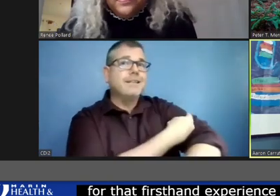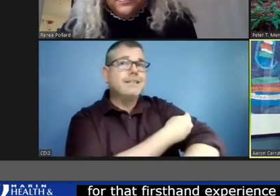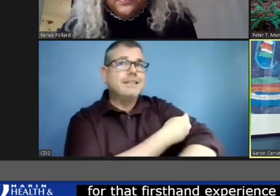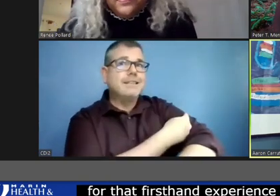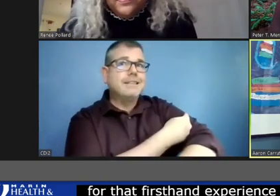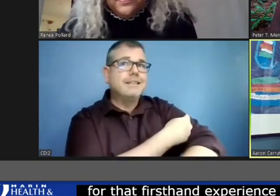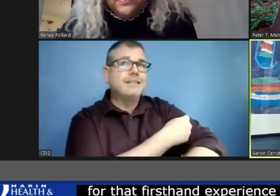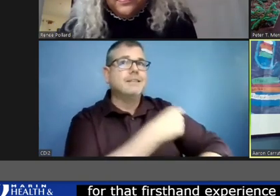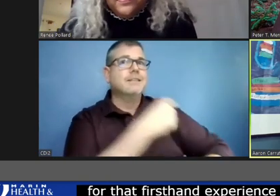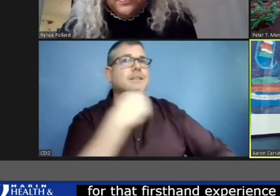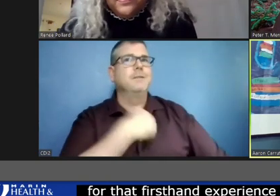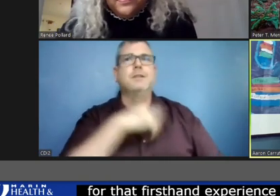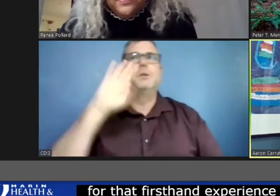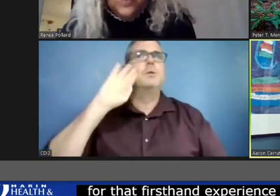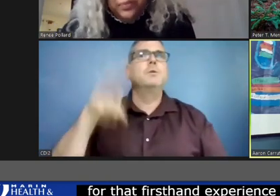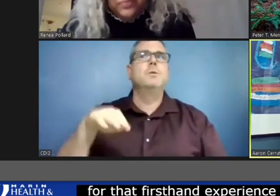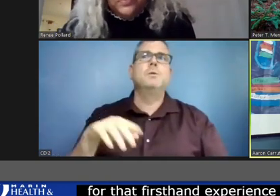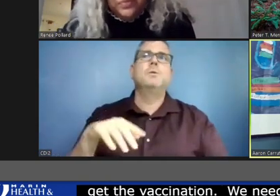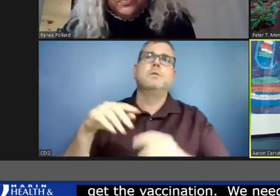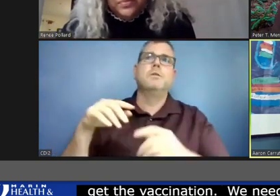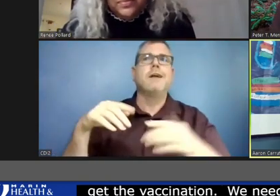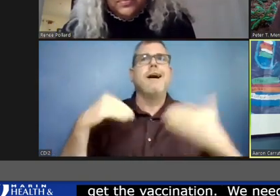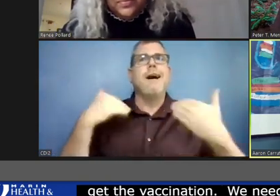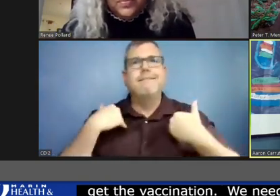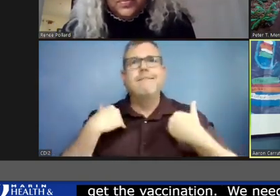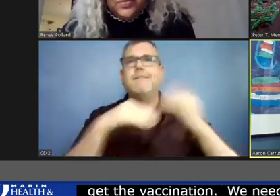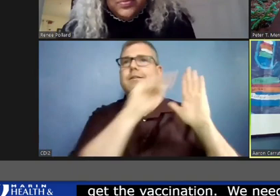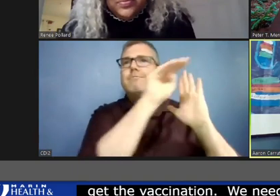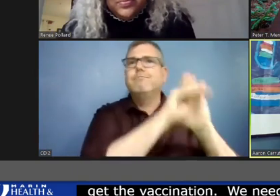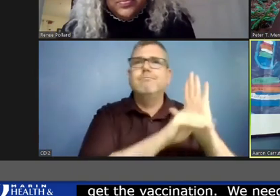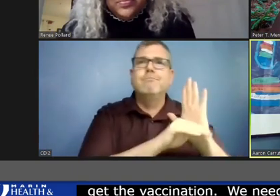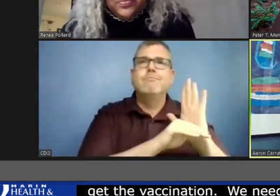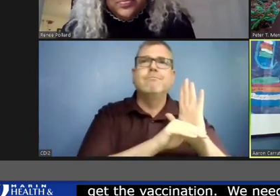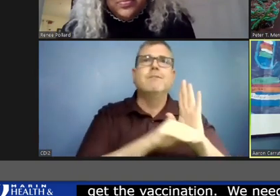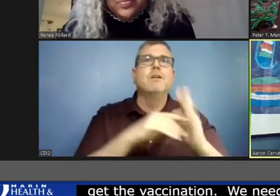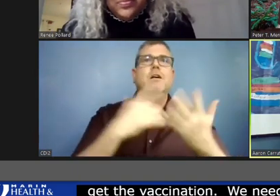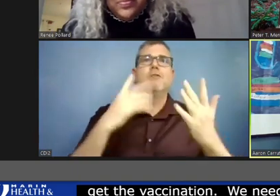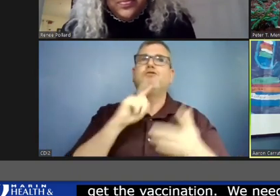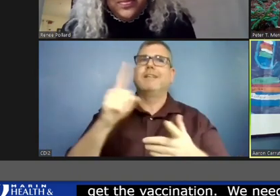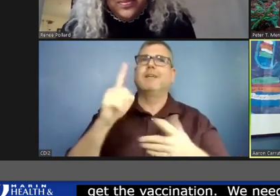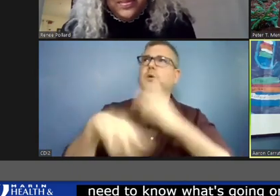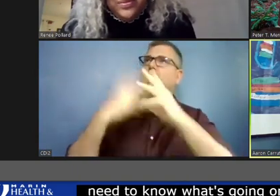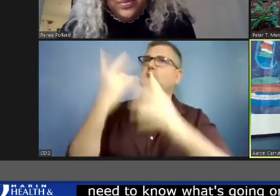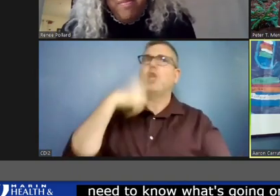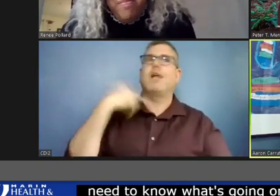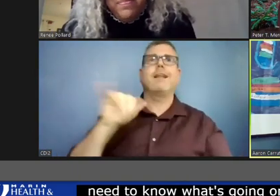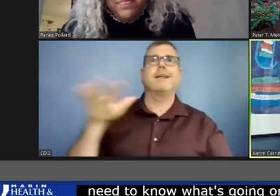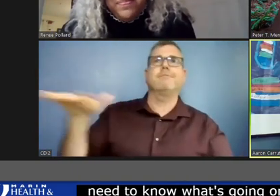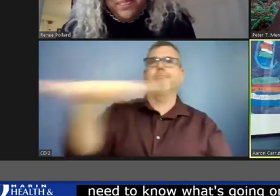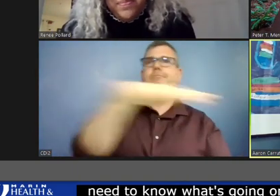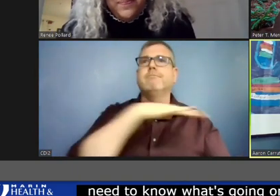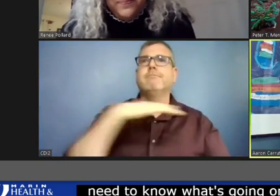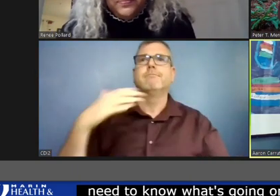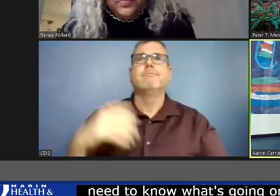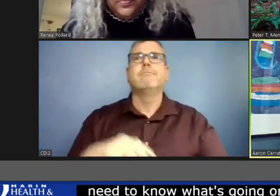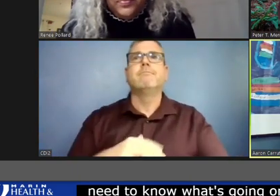going on in the real world. And I'm excited to see there's over 170 people here. I'm sure a